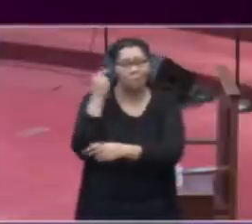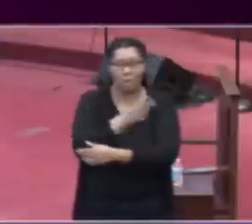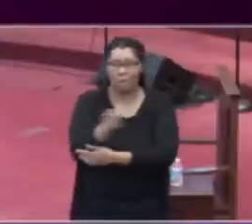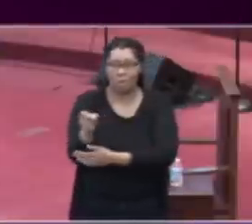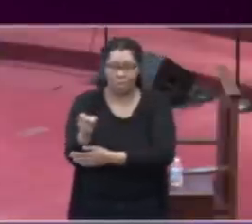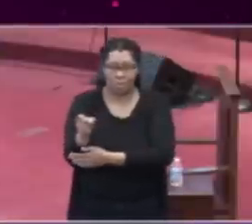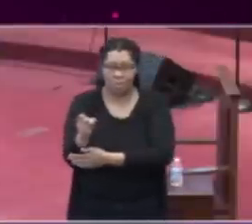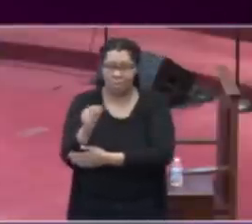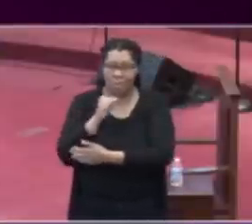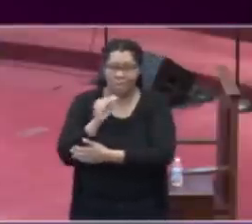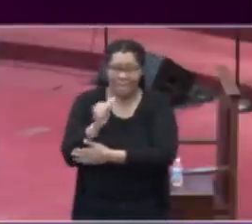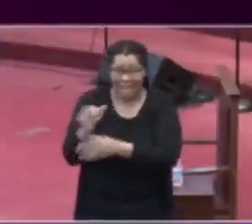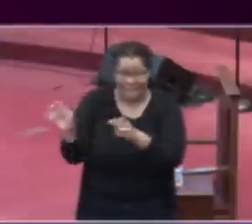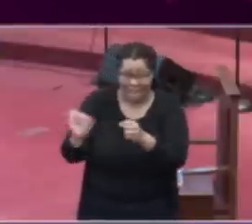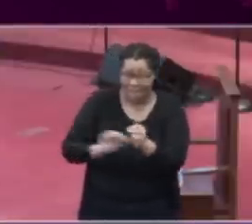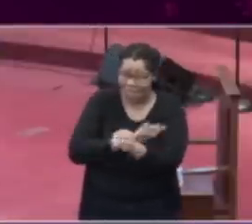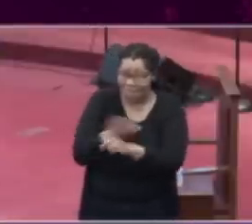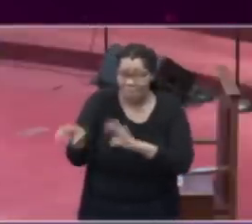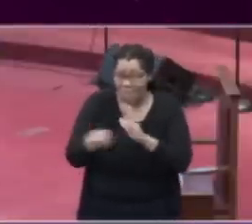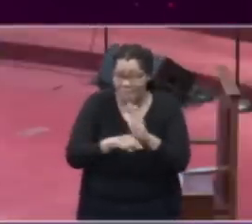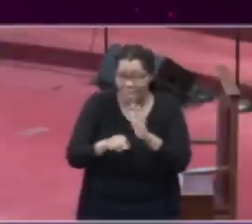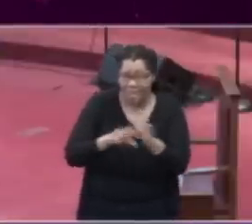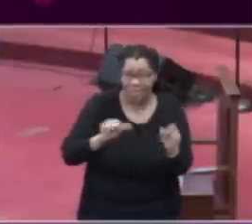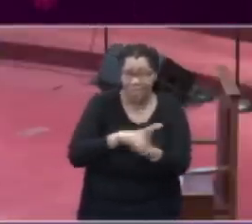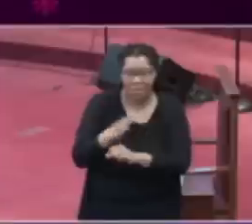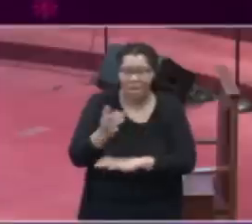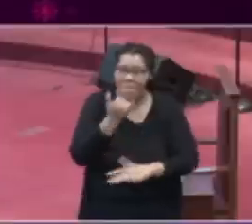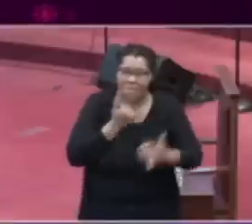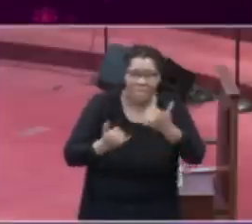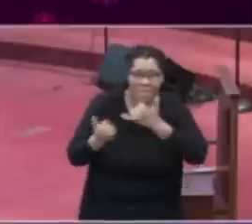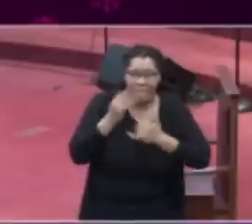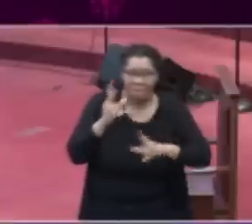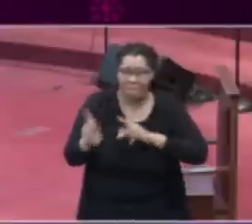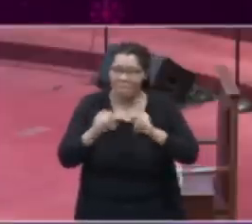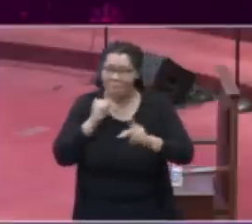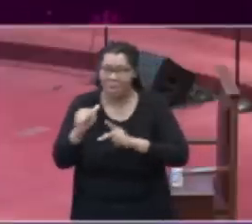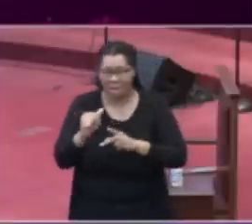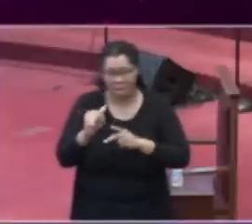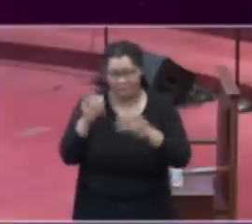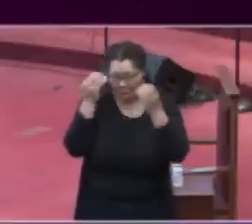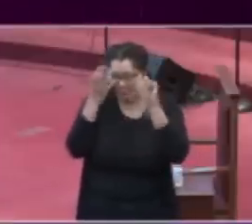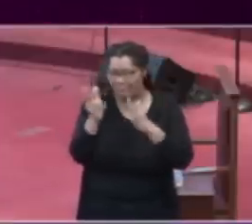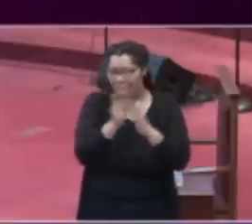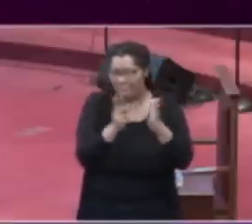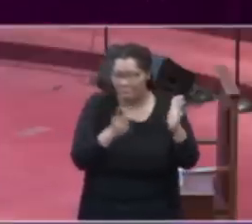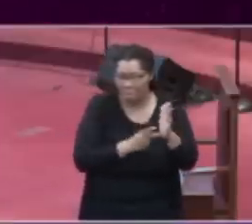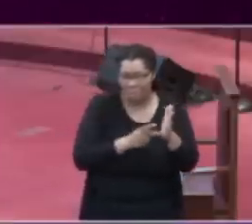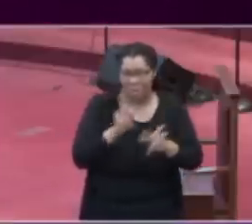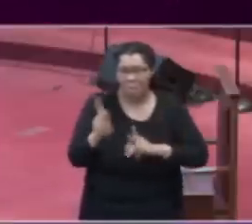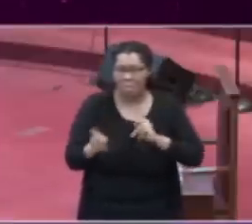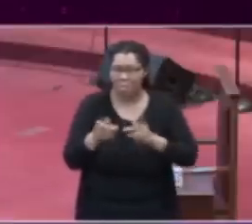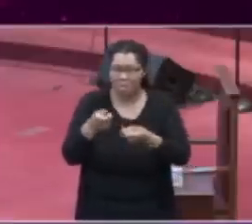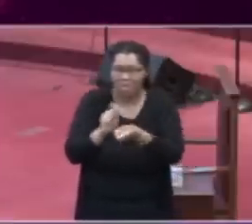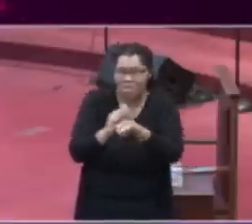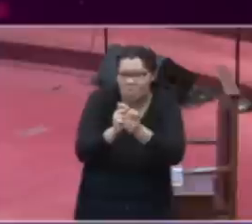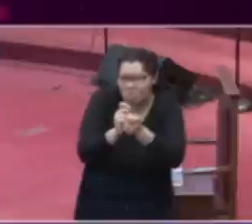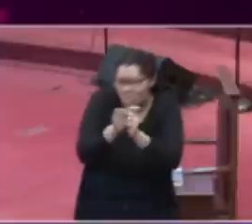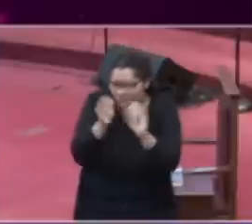not carried away by the error of unprincipled men who distort